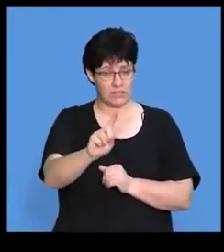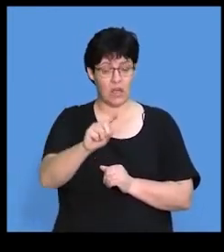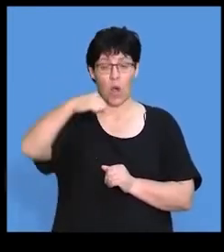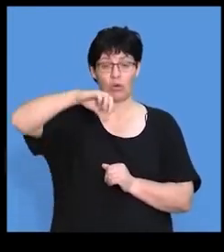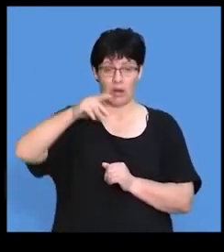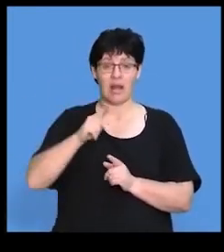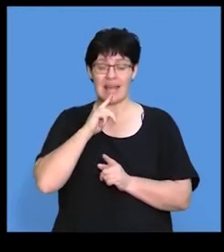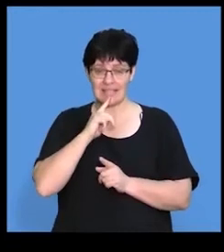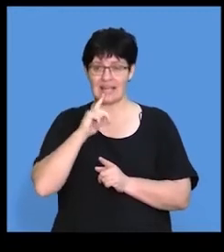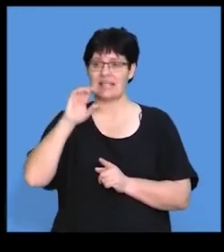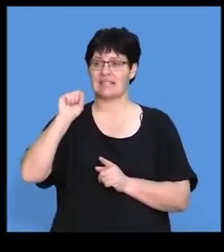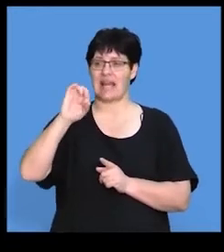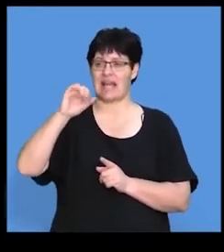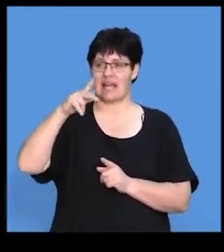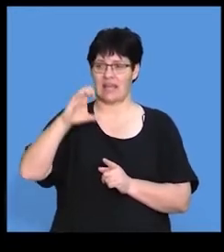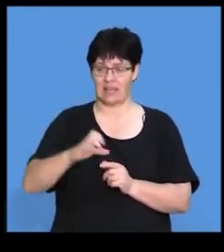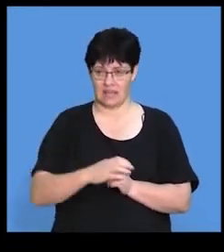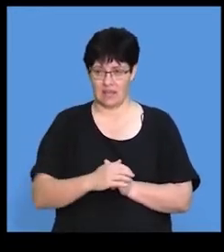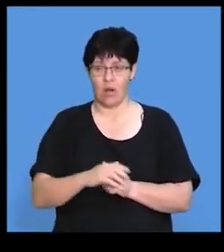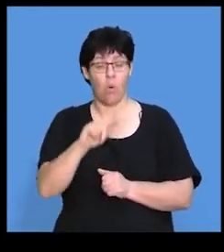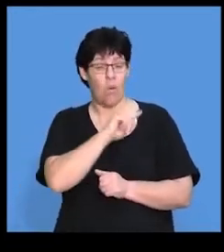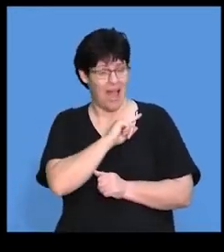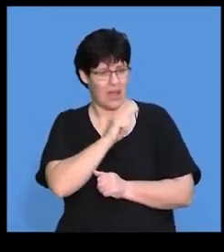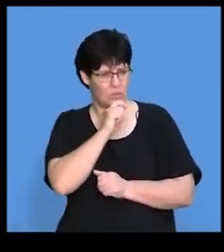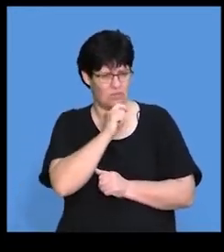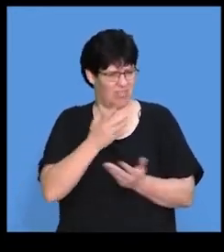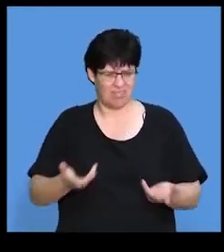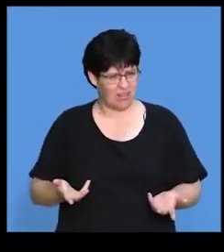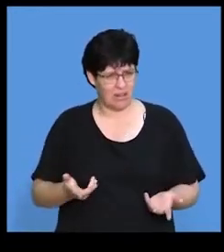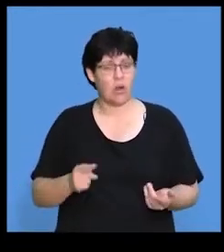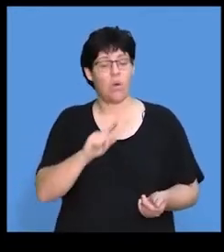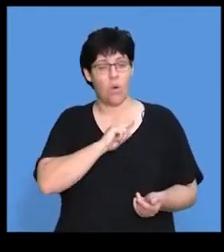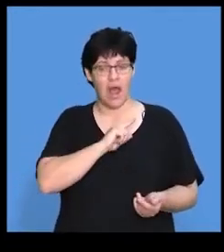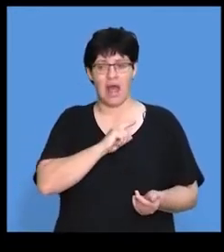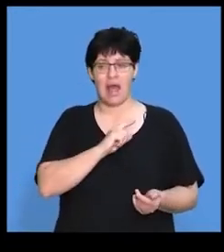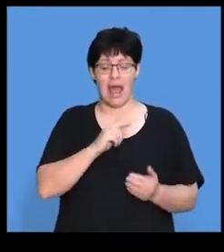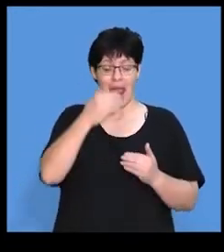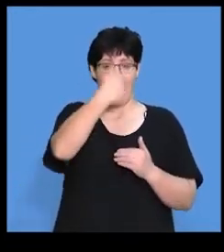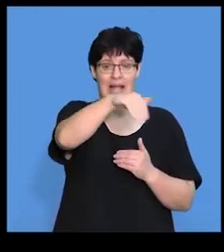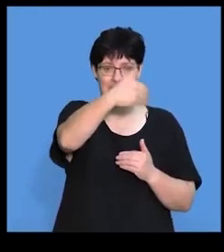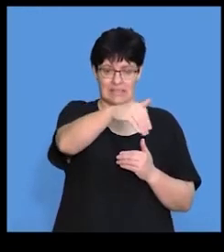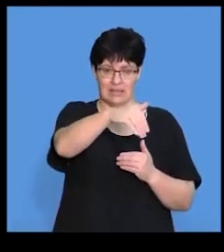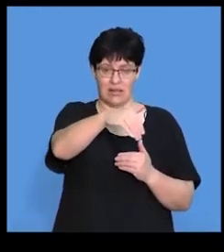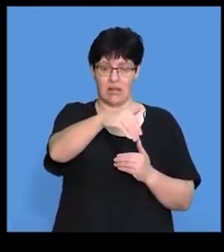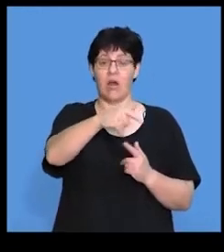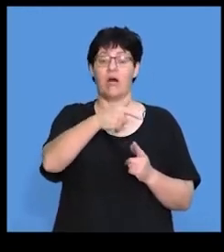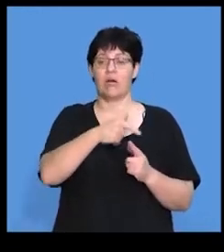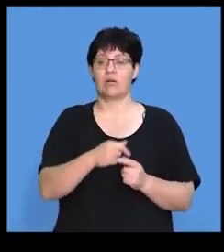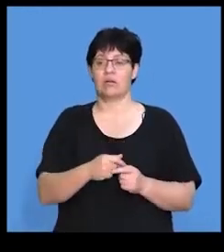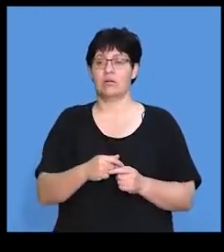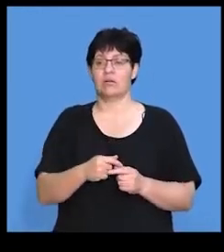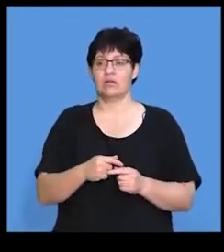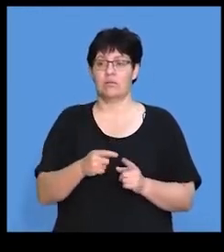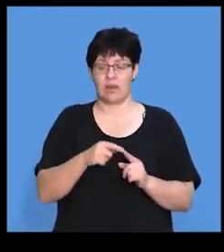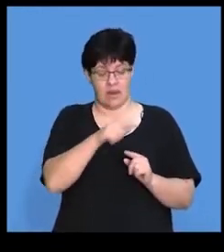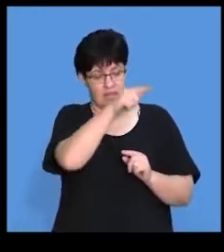the quadrilateral is cyclic. And the reason that's useful is because the exterior angle of a cyclic